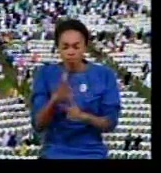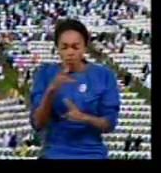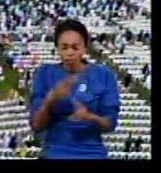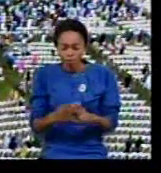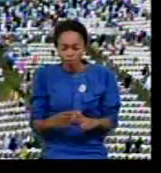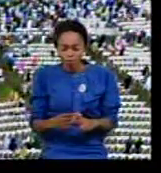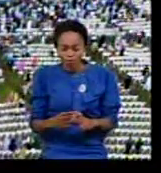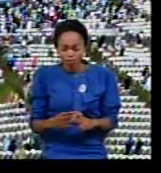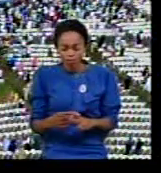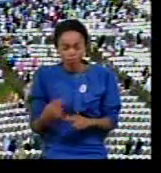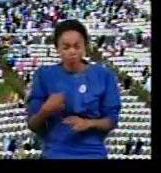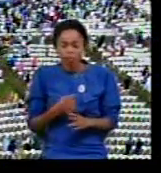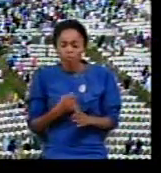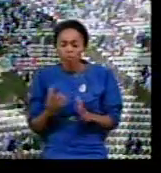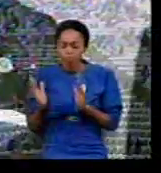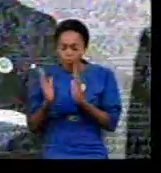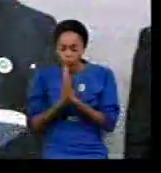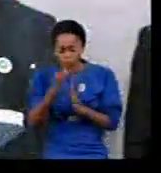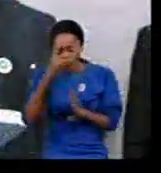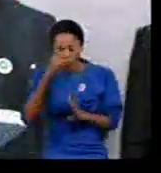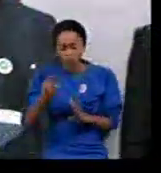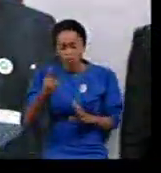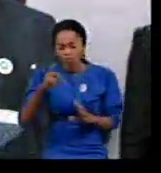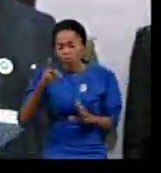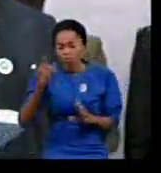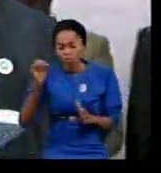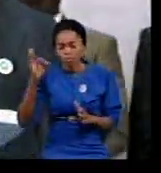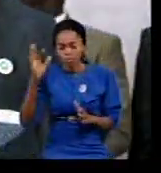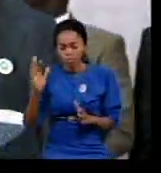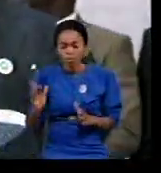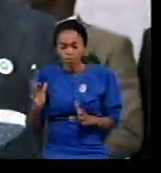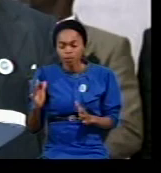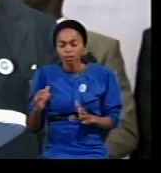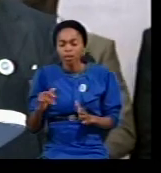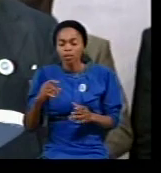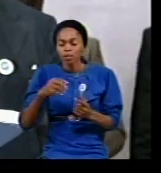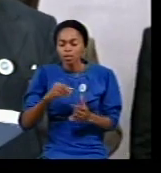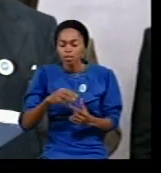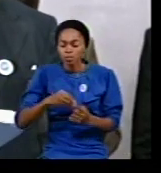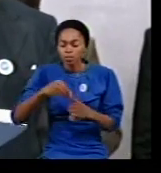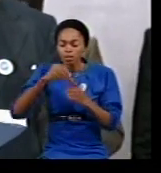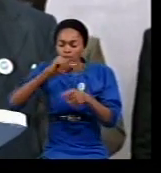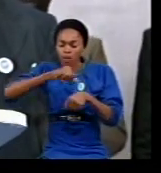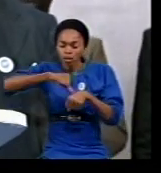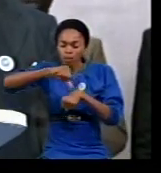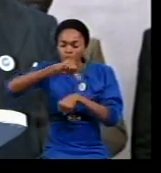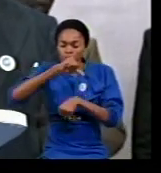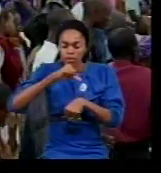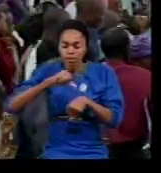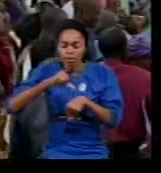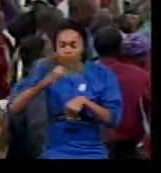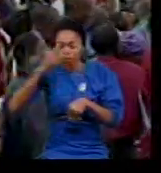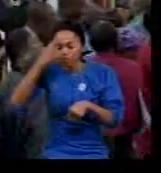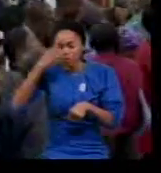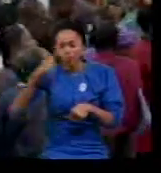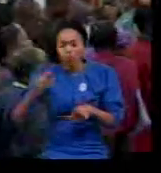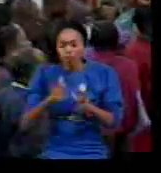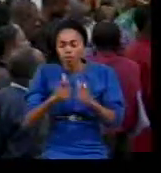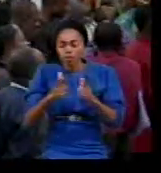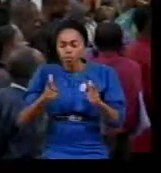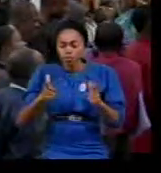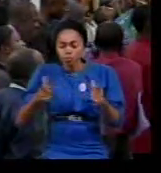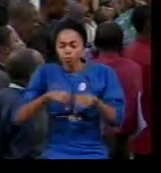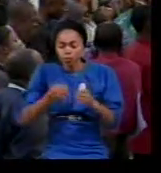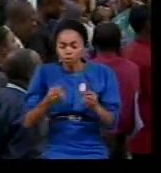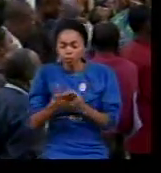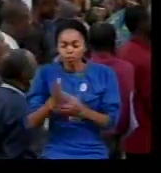If thou, anytime you see that, anytime you see anybody saying that to God, something is wrong. I pray you'll not doubt God. You